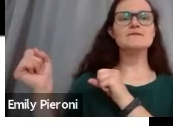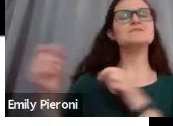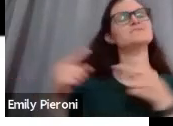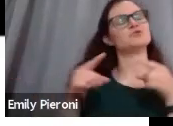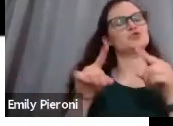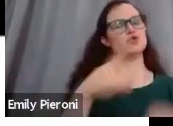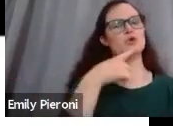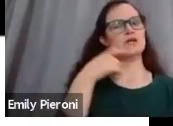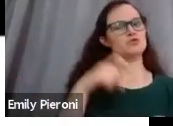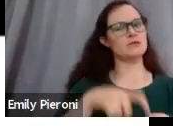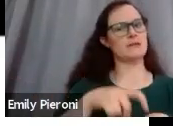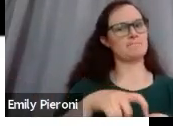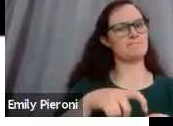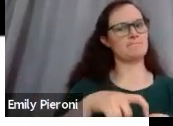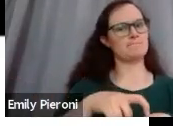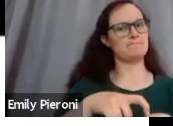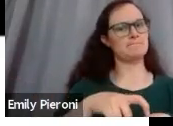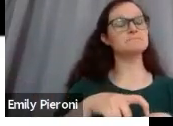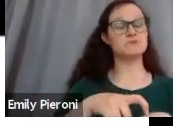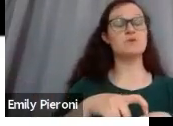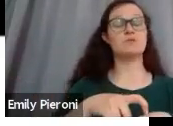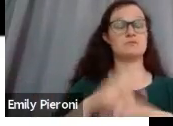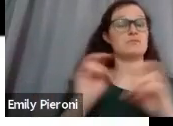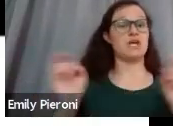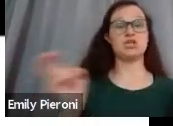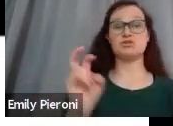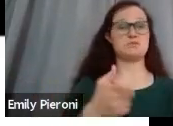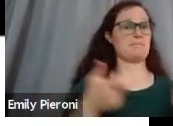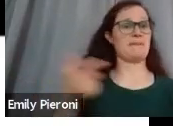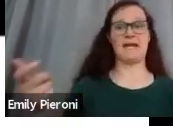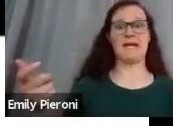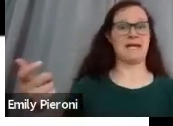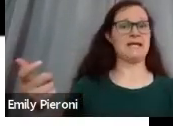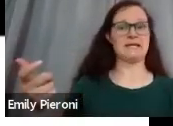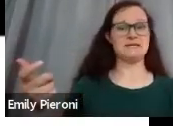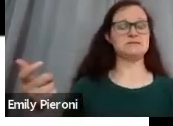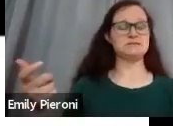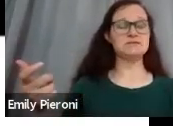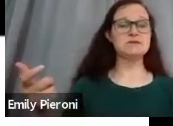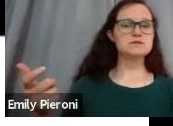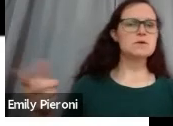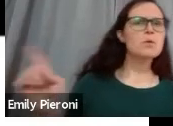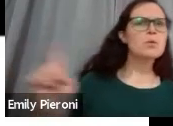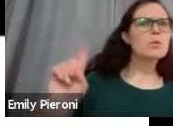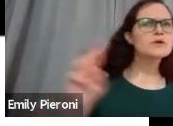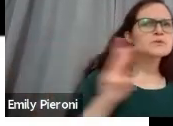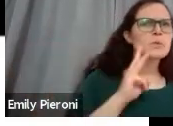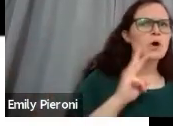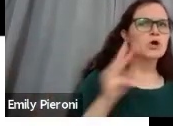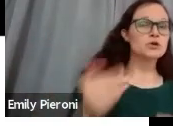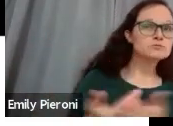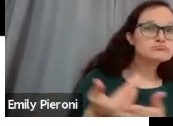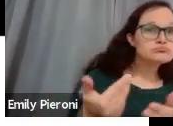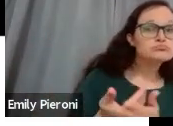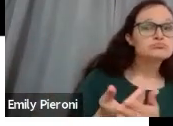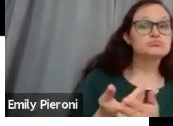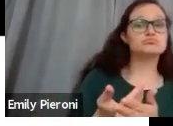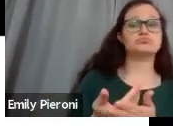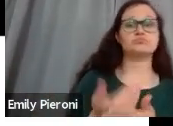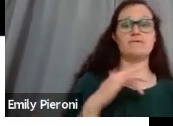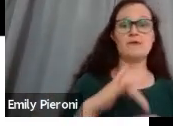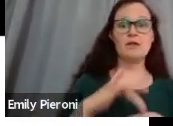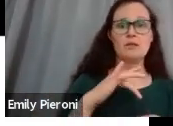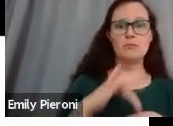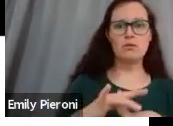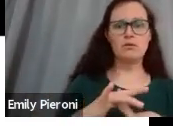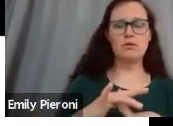So there are issues here. And so as people look at freshwater availability, and can I